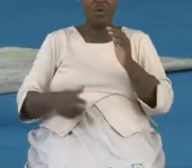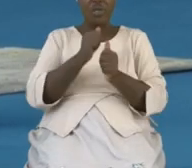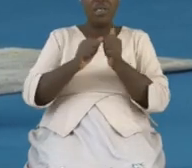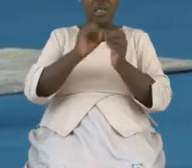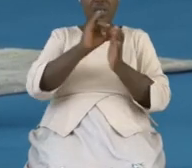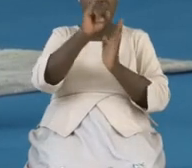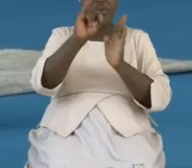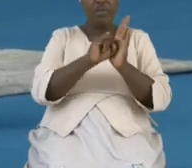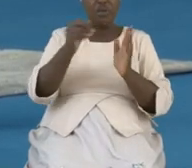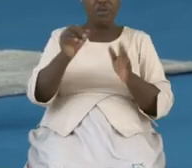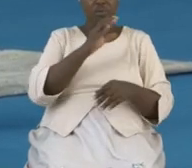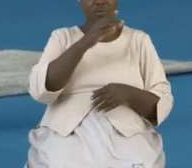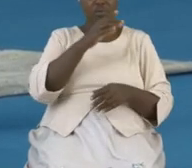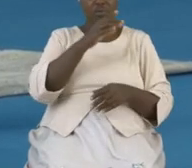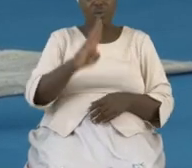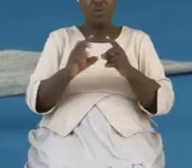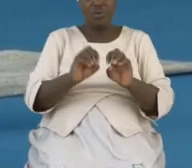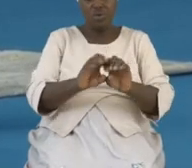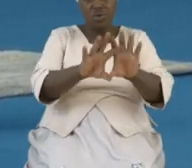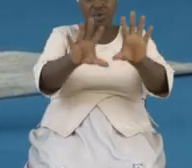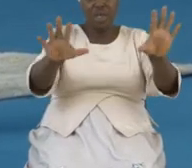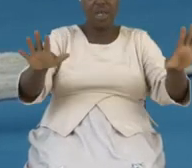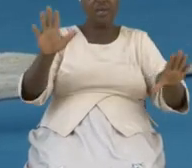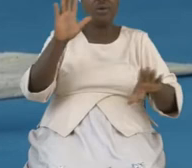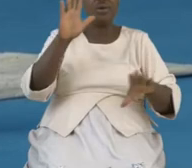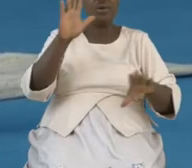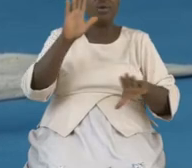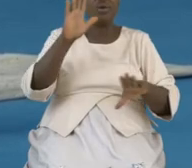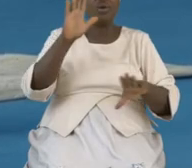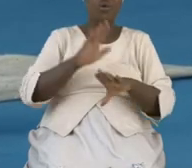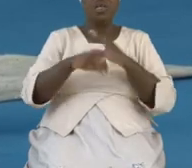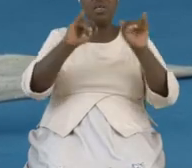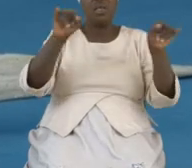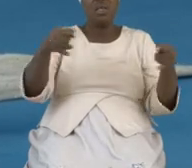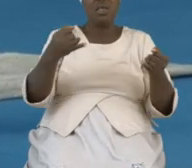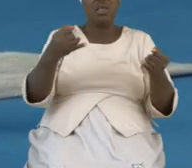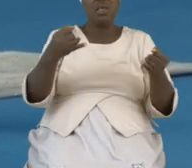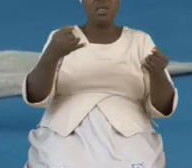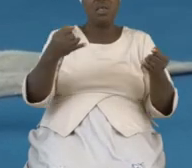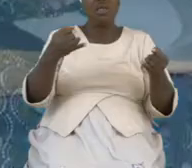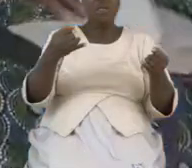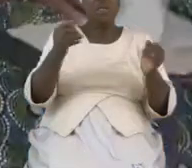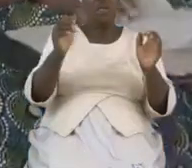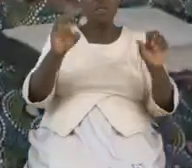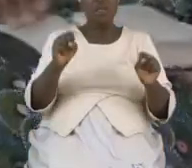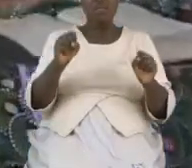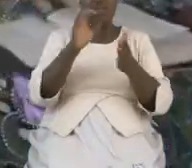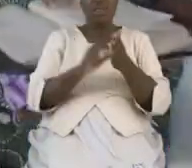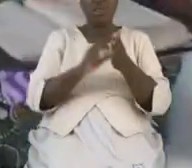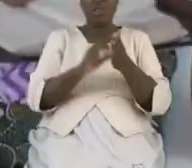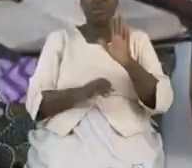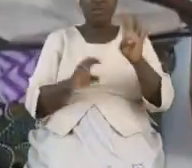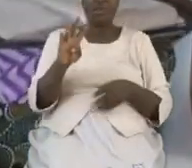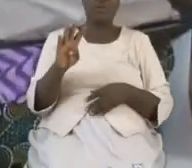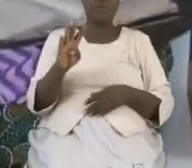shall shine unto them. James chapter 4, we're looking at verse 4. James